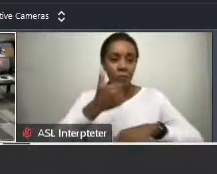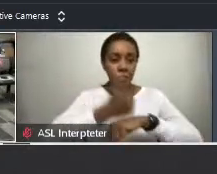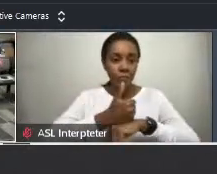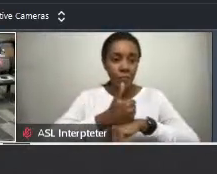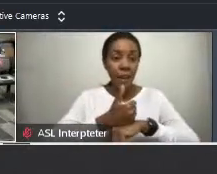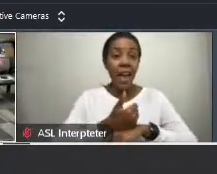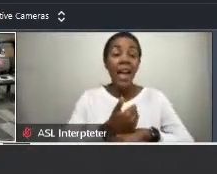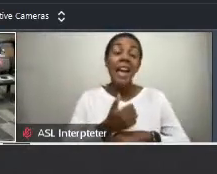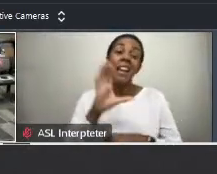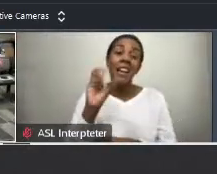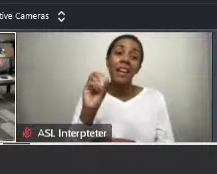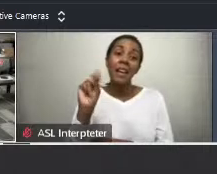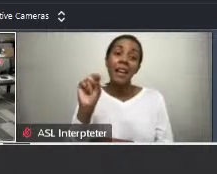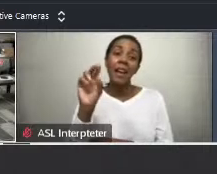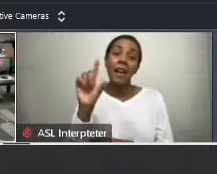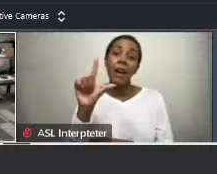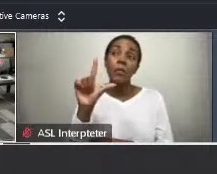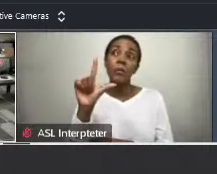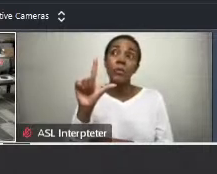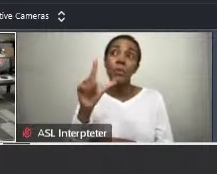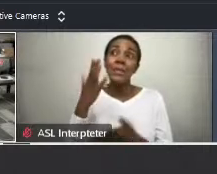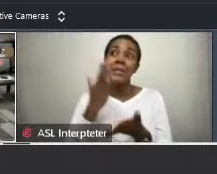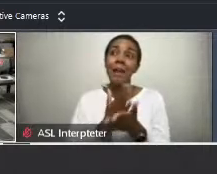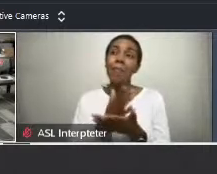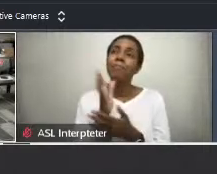Council stopped that on